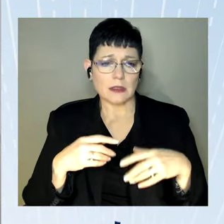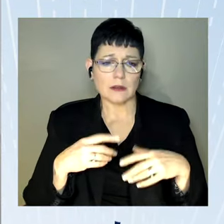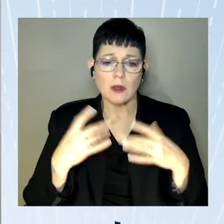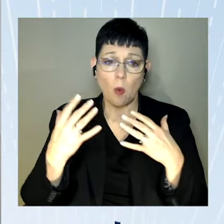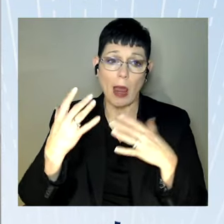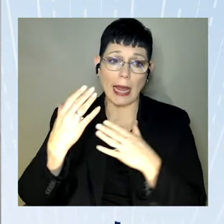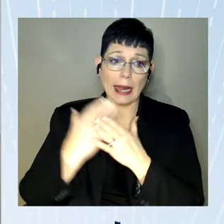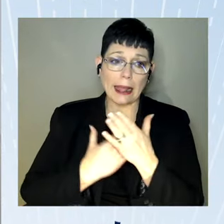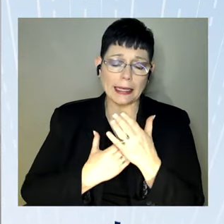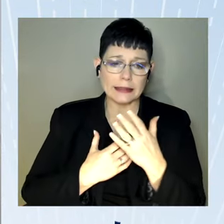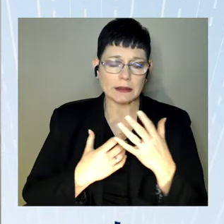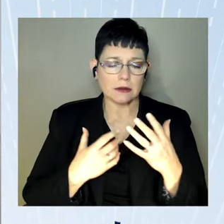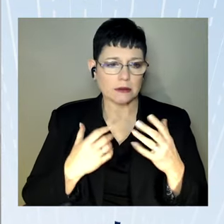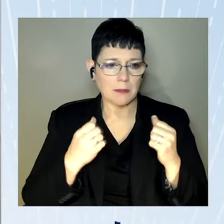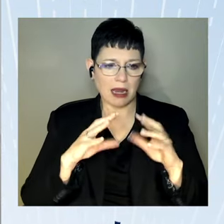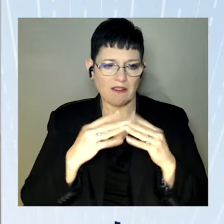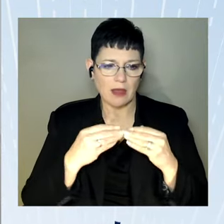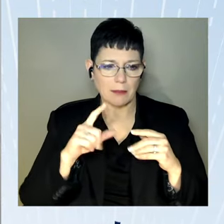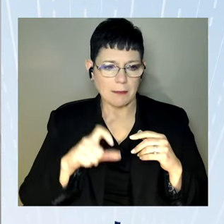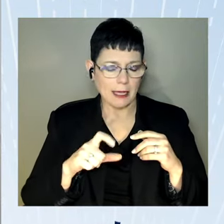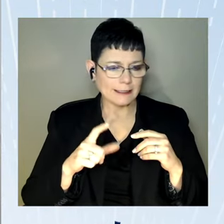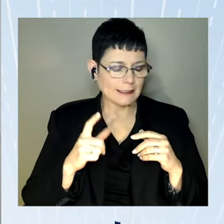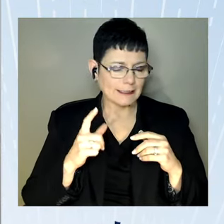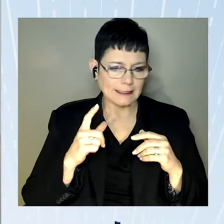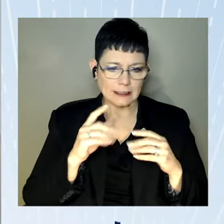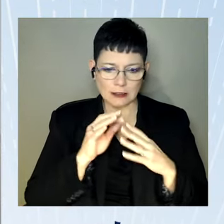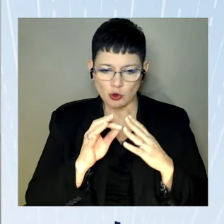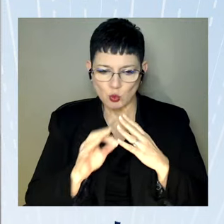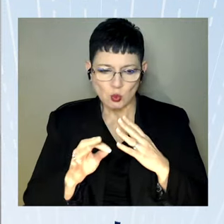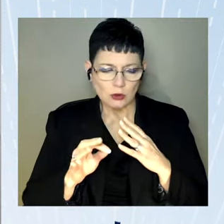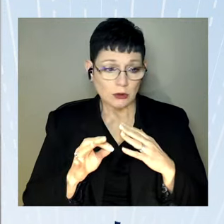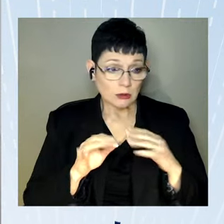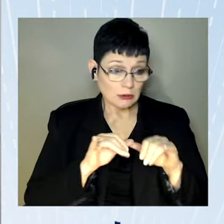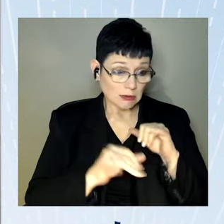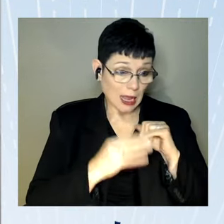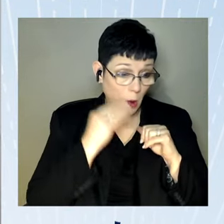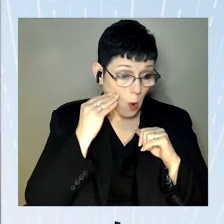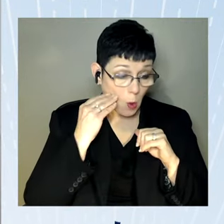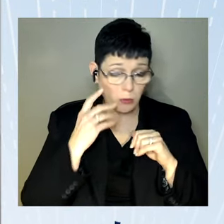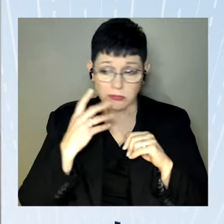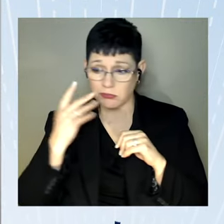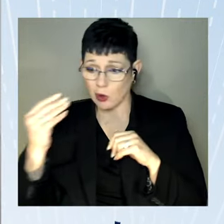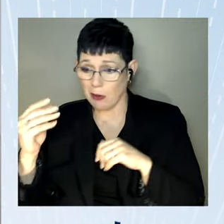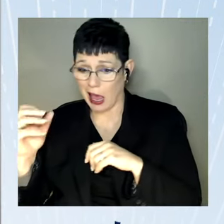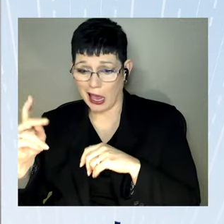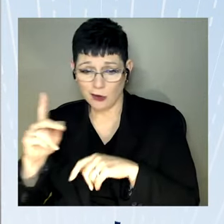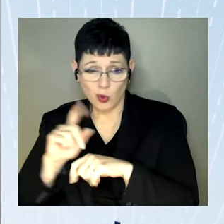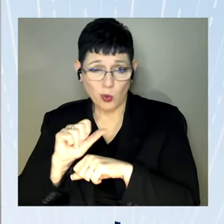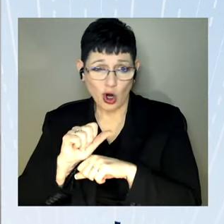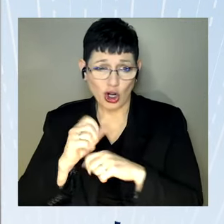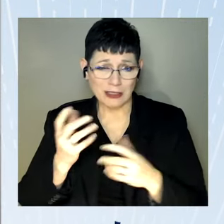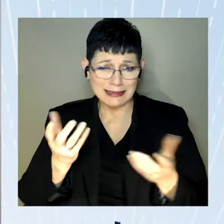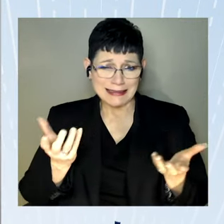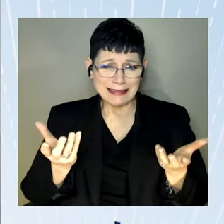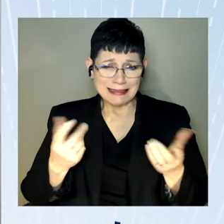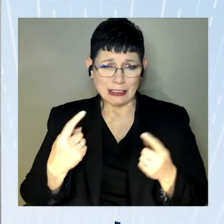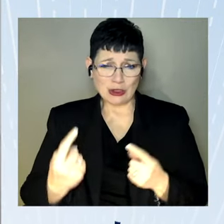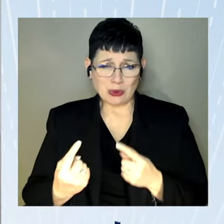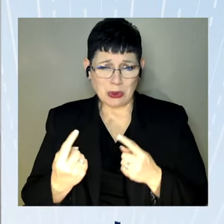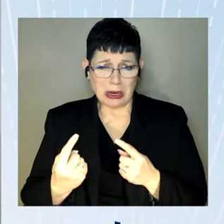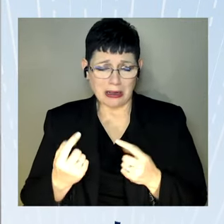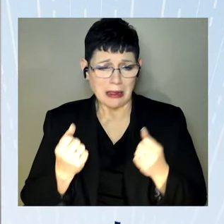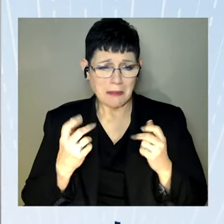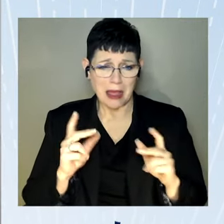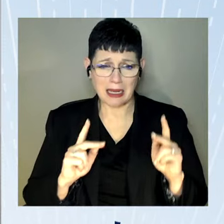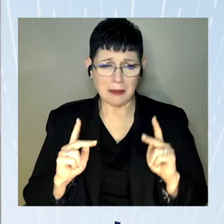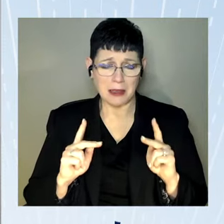make hard choices between going to work or staying home to care for the people that they love. Too many providers struggling to